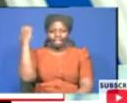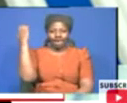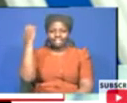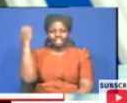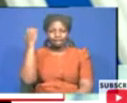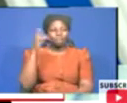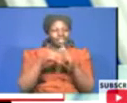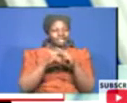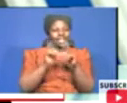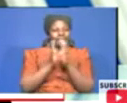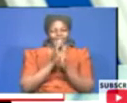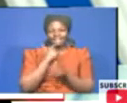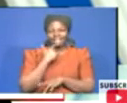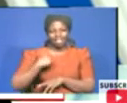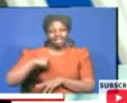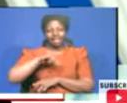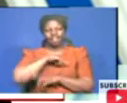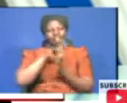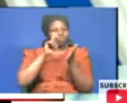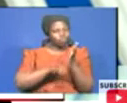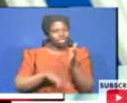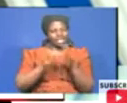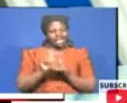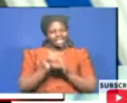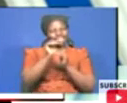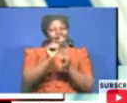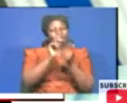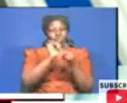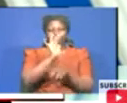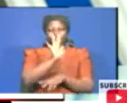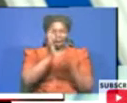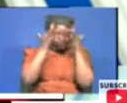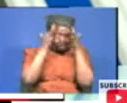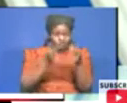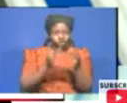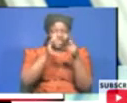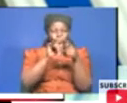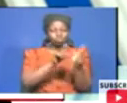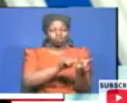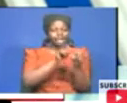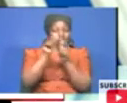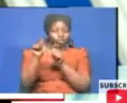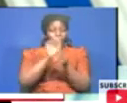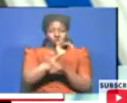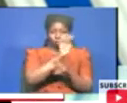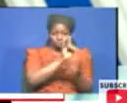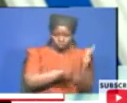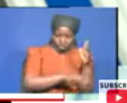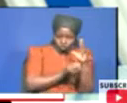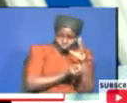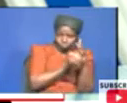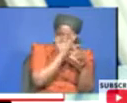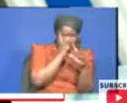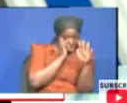us what forces influenced your decision to transition from what you were set up for, which was